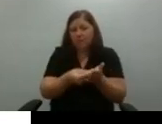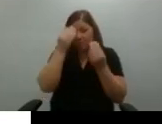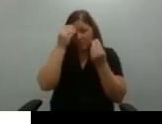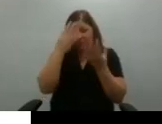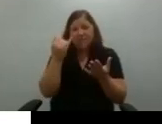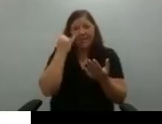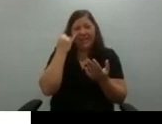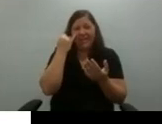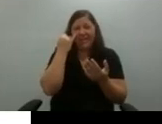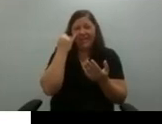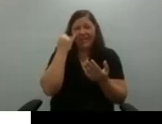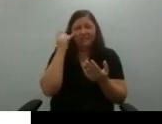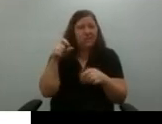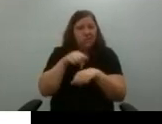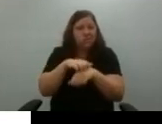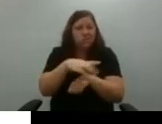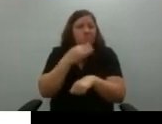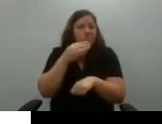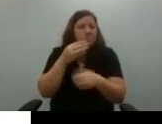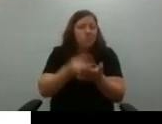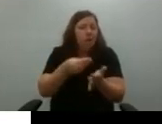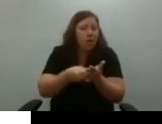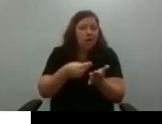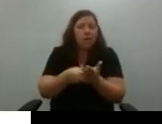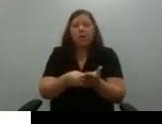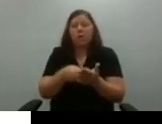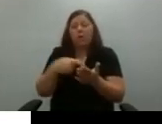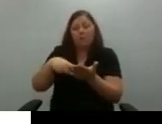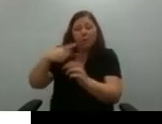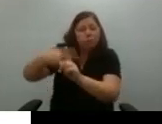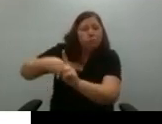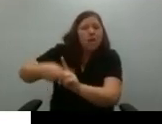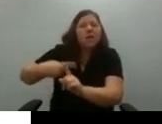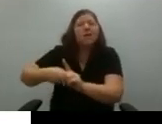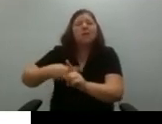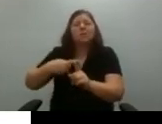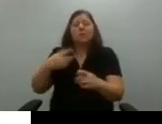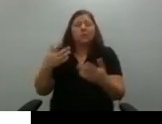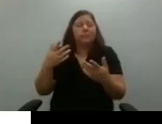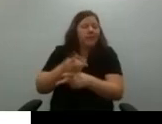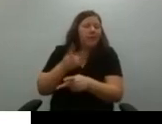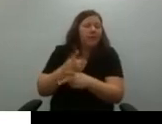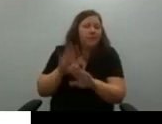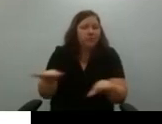them to send you money or to use it to pay your rent or take care of your children.